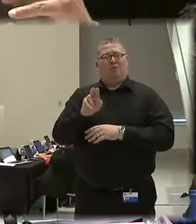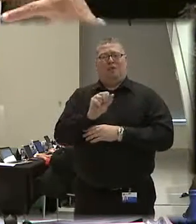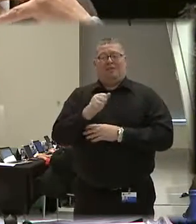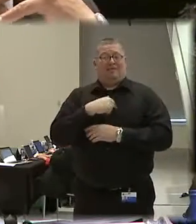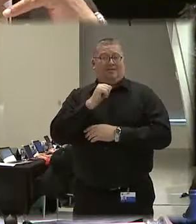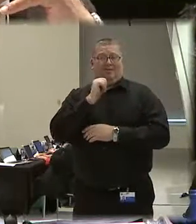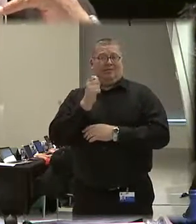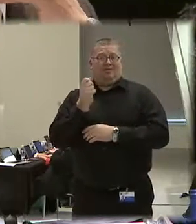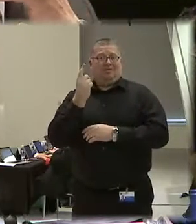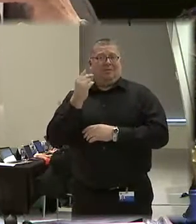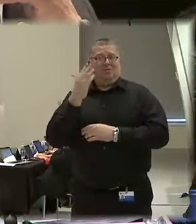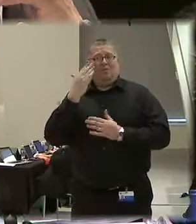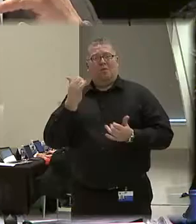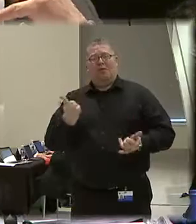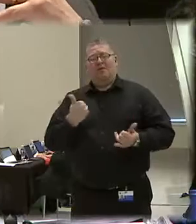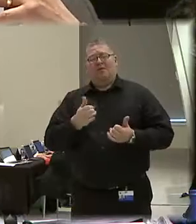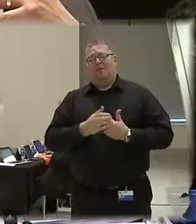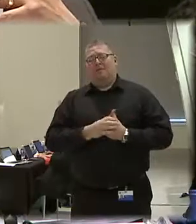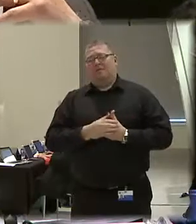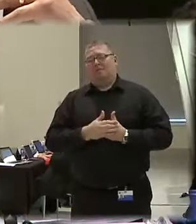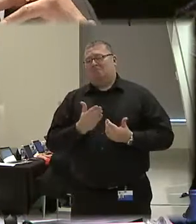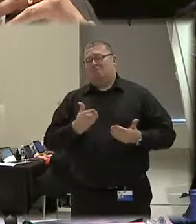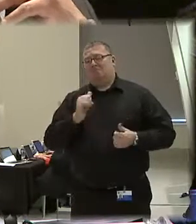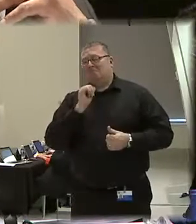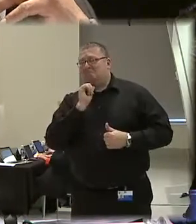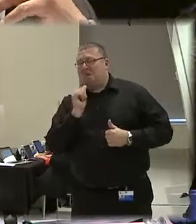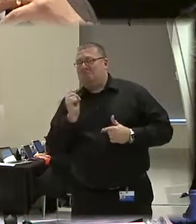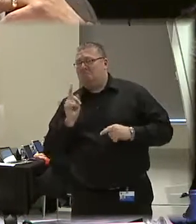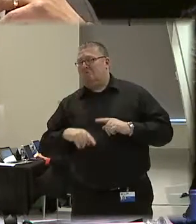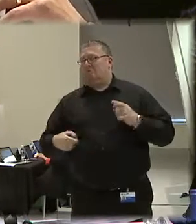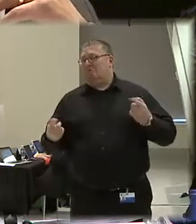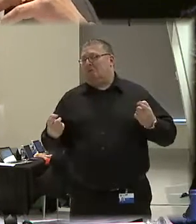understand why it couldn't happen